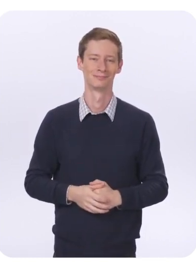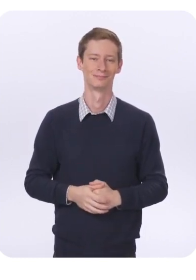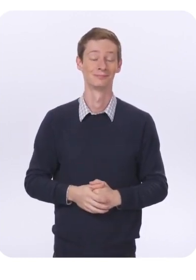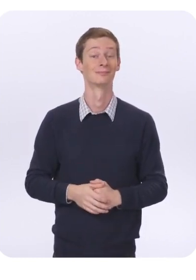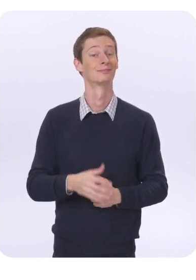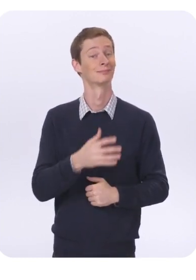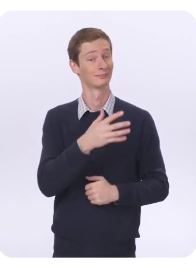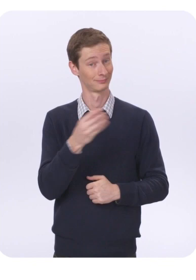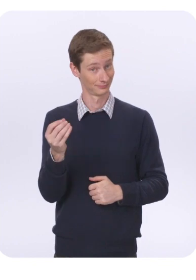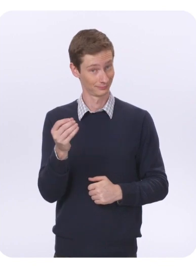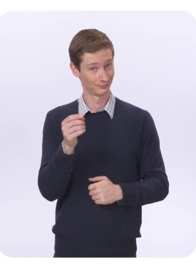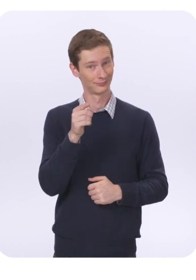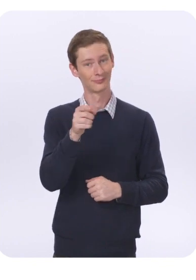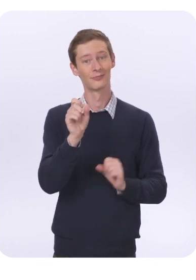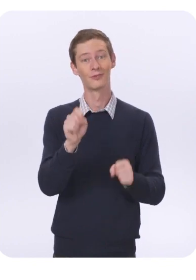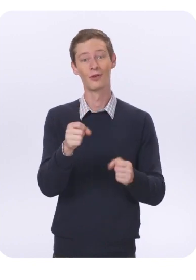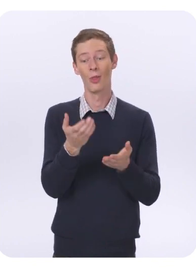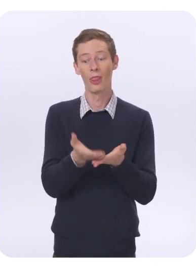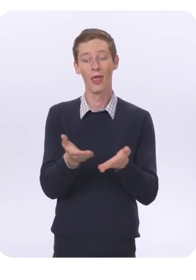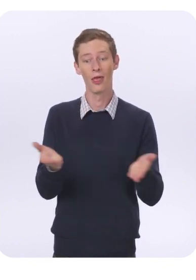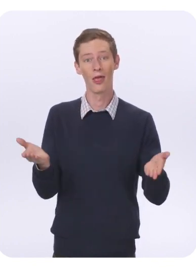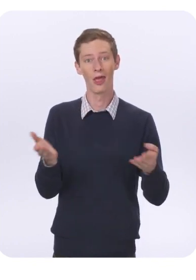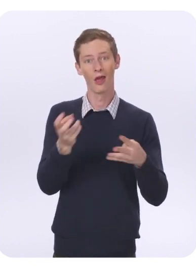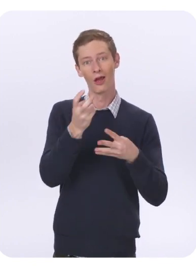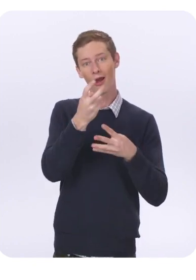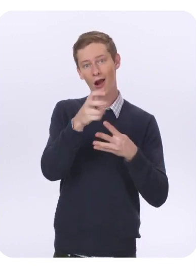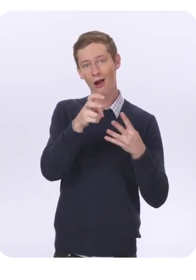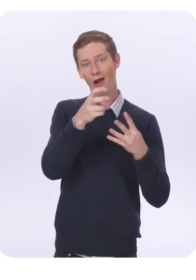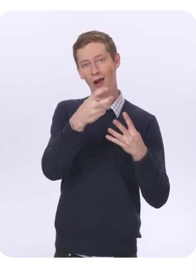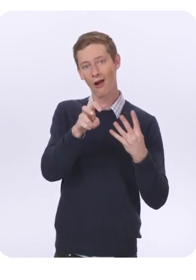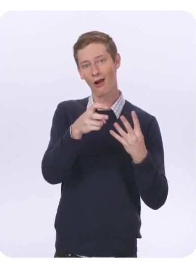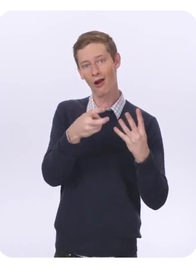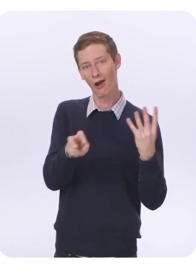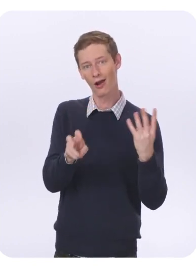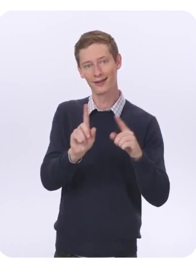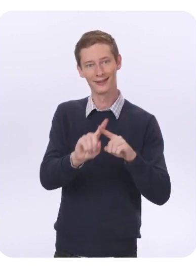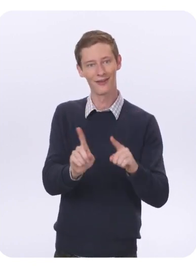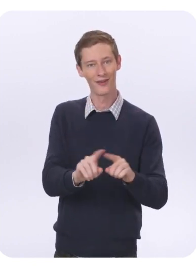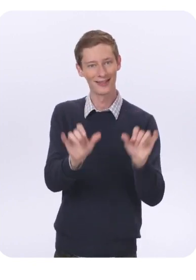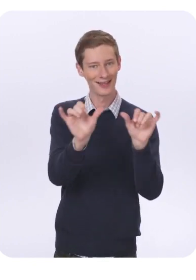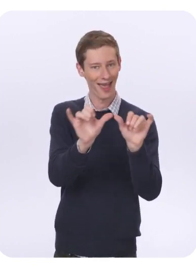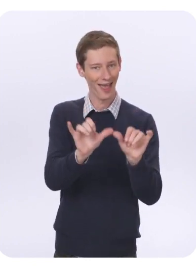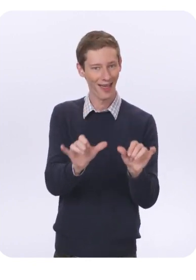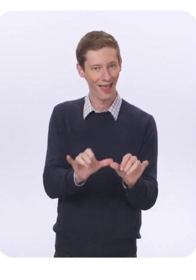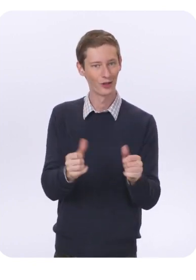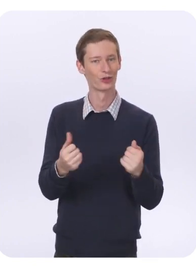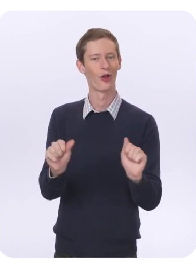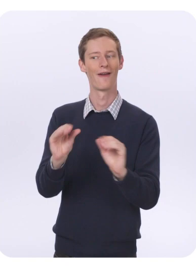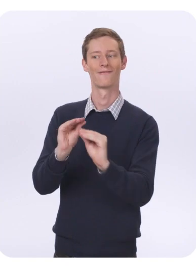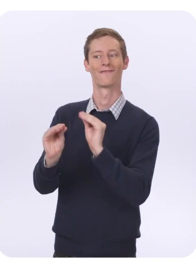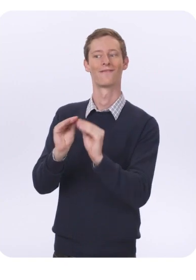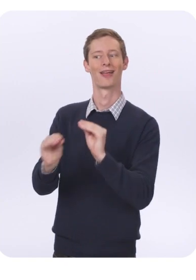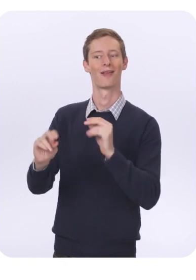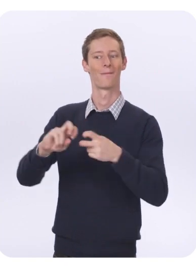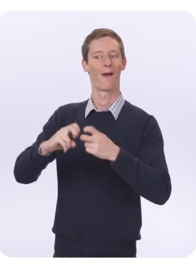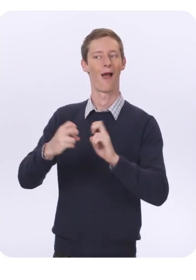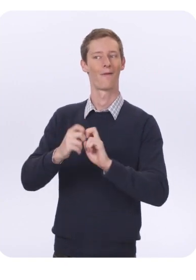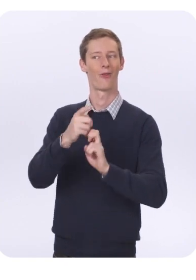And you can transfer objects to different scales to solve the problem of the outsized creatures with science.